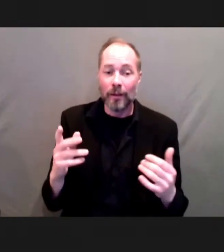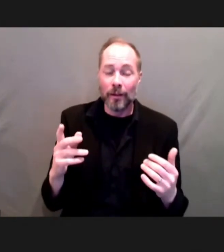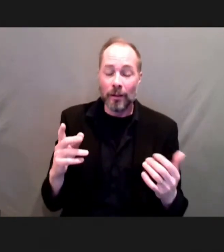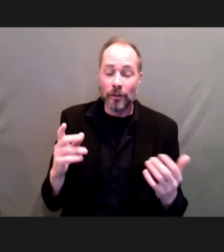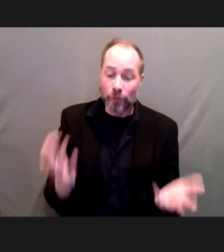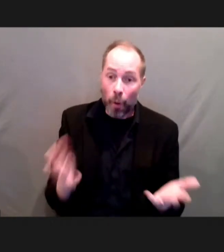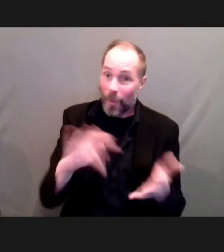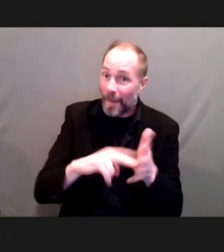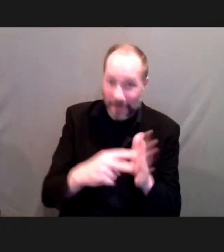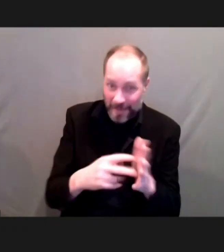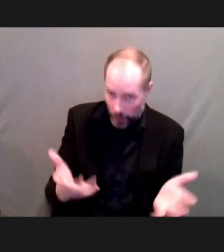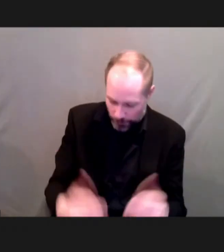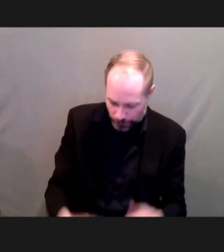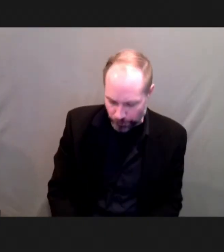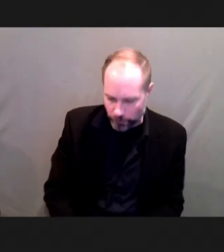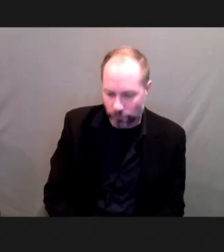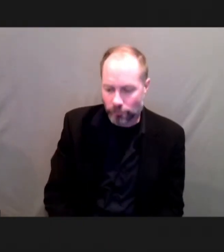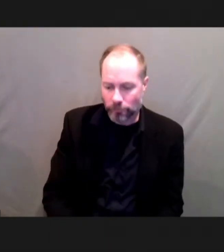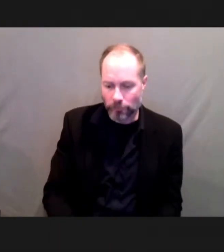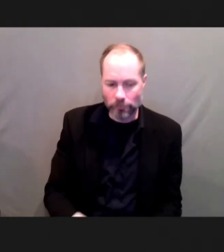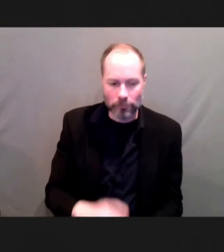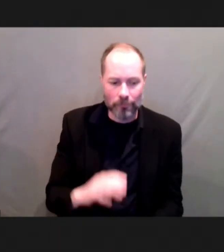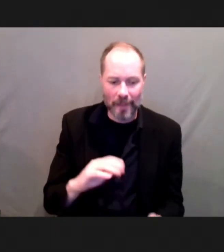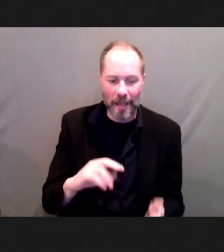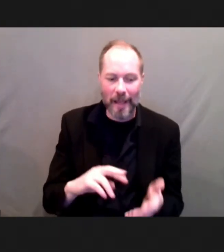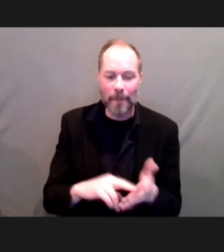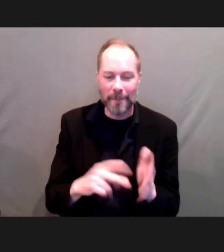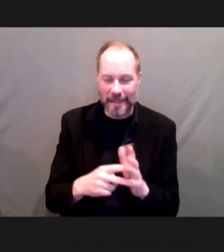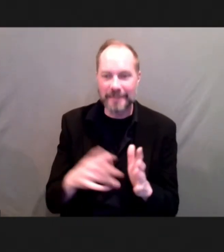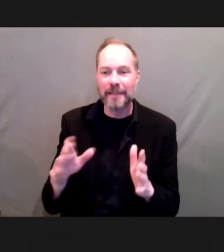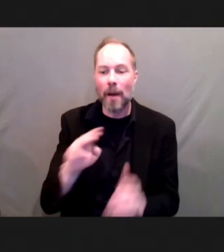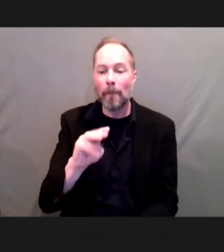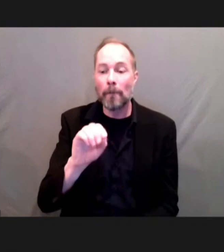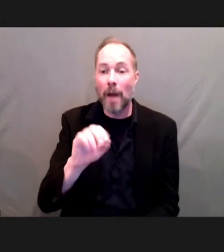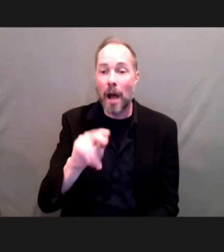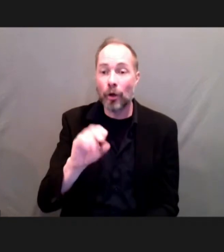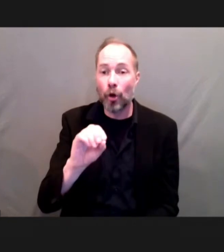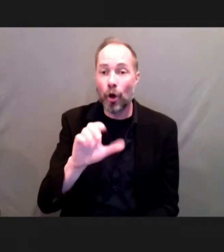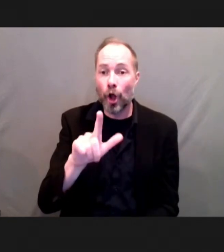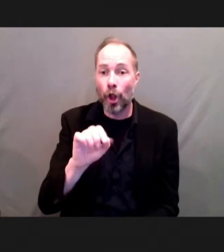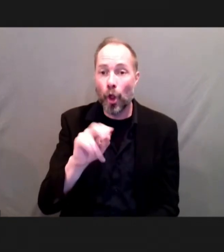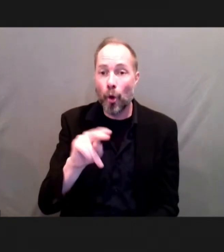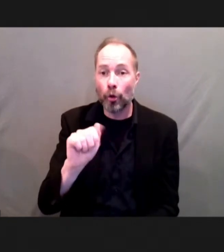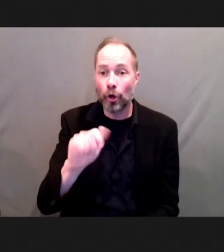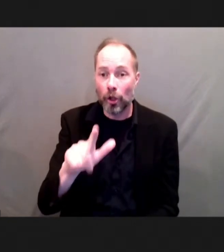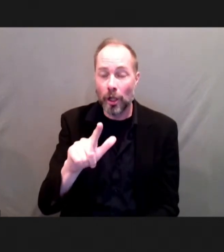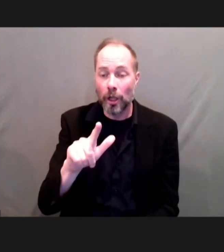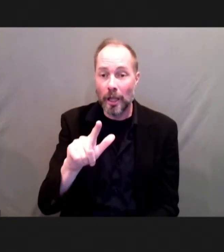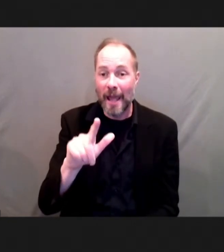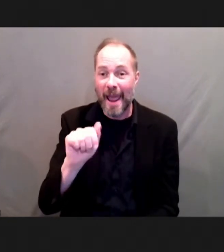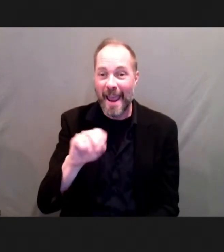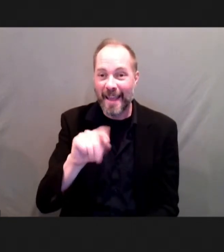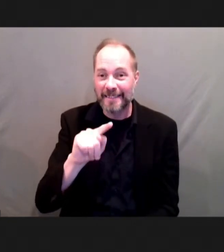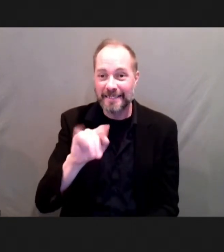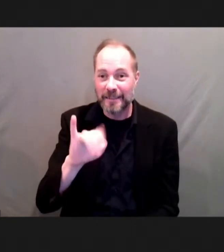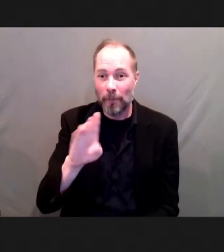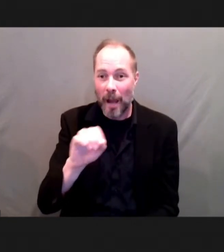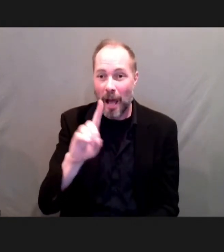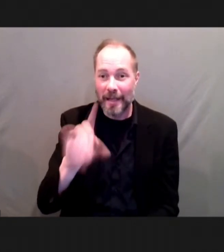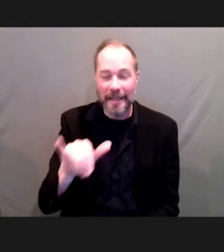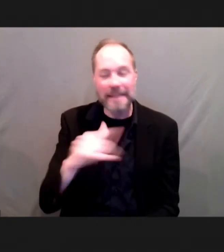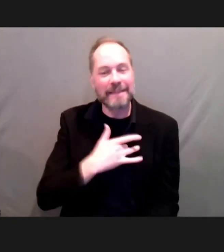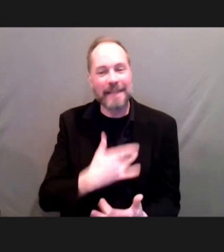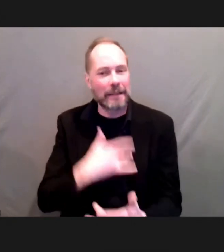What that means is the monoclonal antibody treatments, most of them do not work well against Omicron. So those are